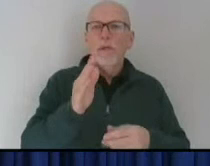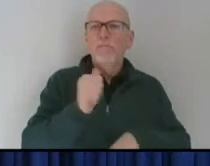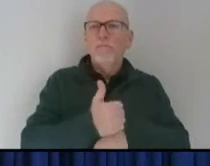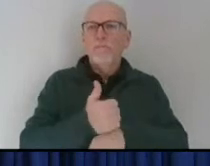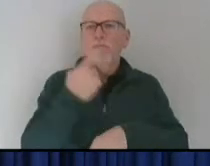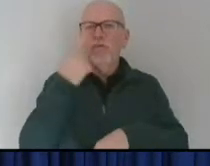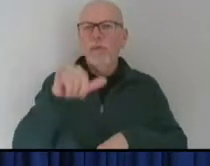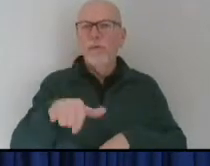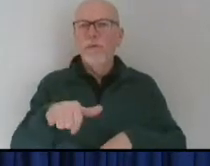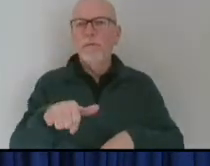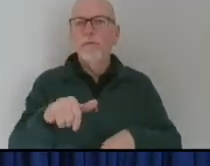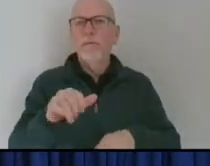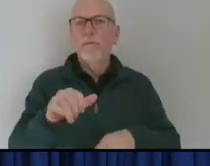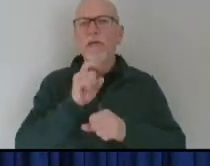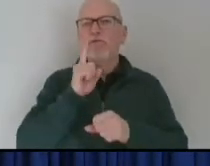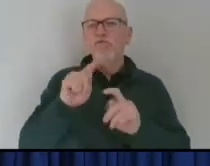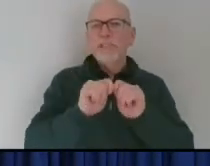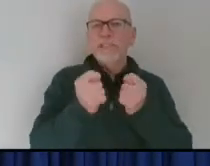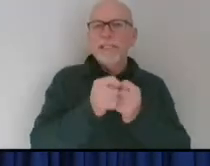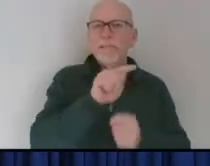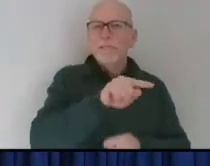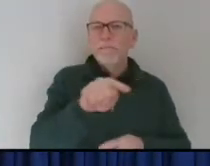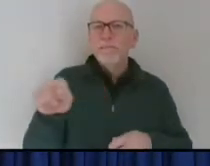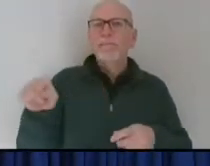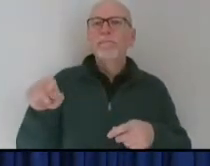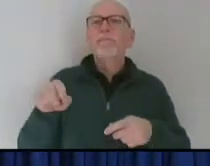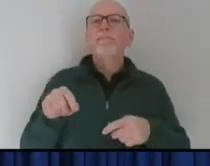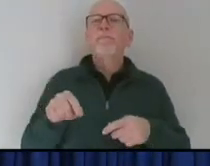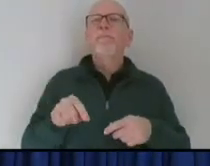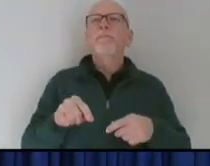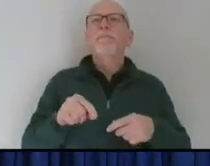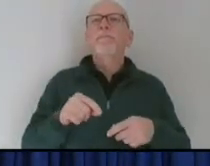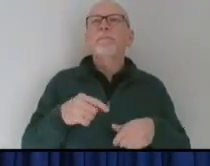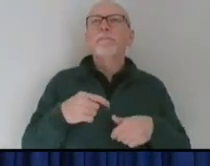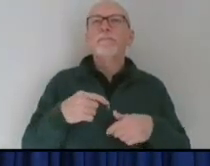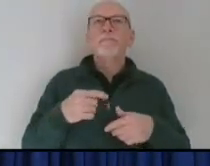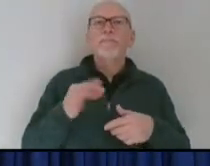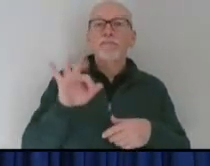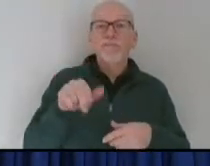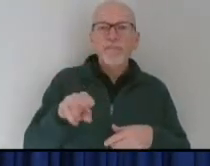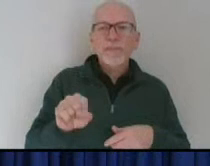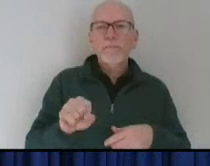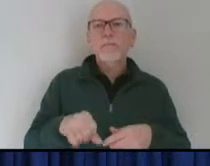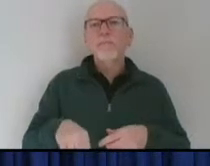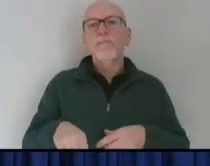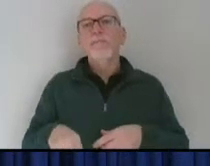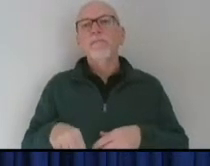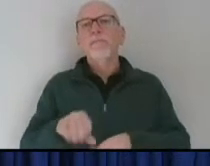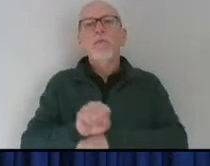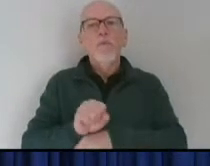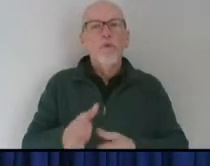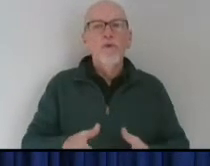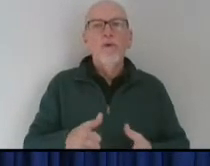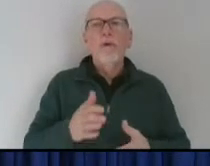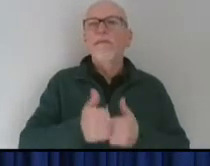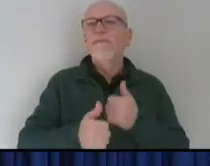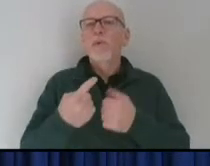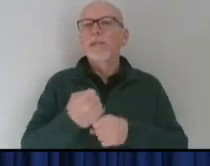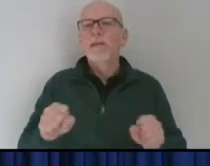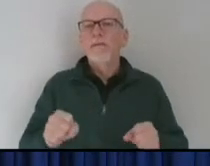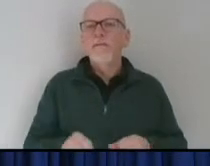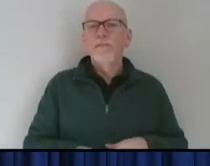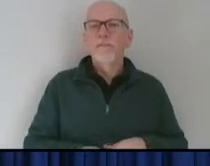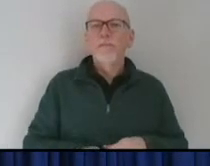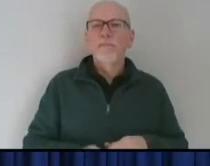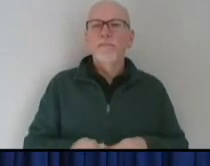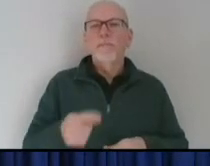place to keep the teams, the fans, and workers all safe? You can take more than